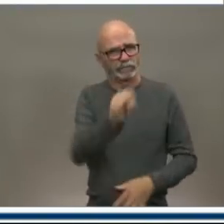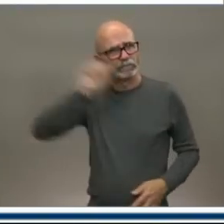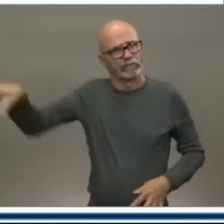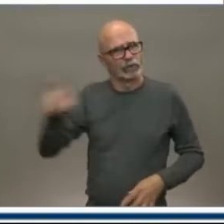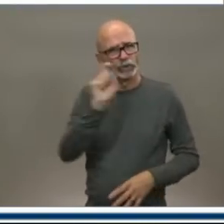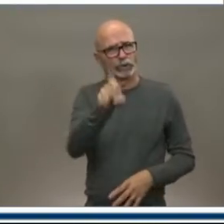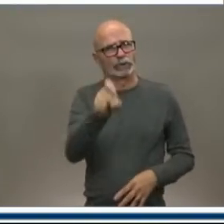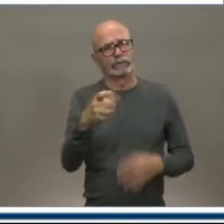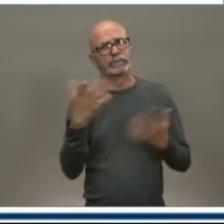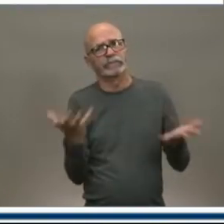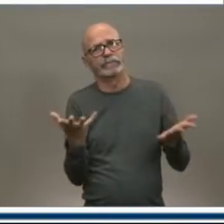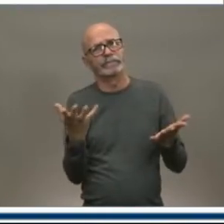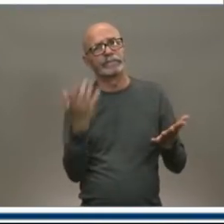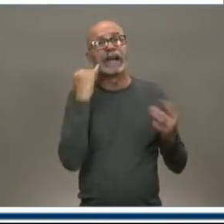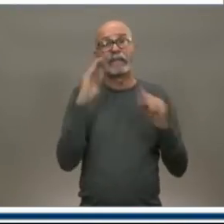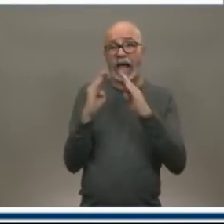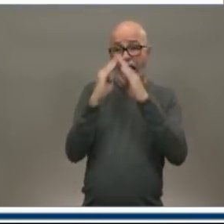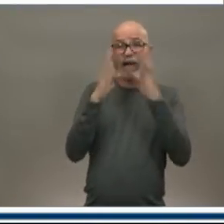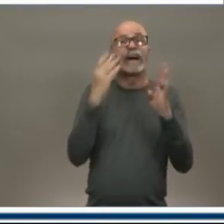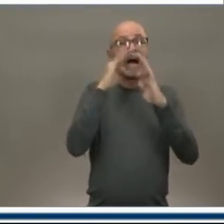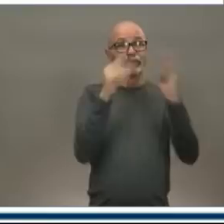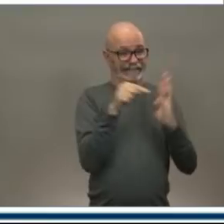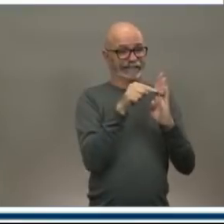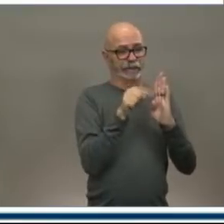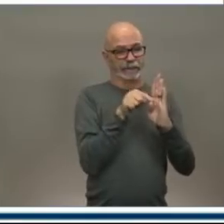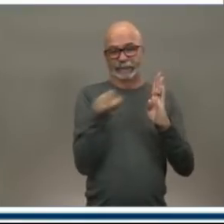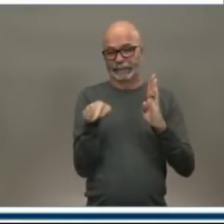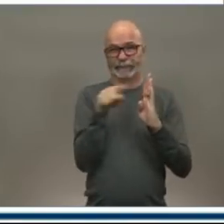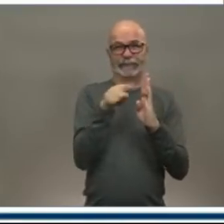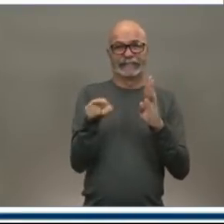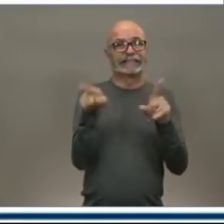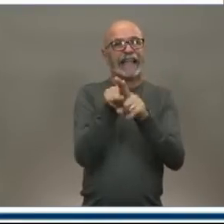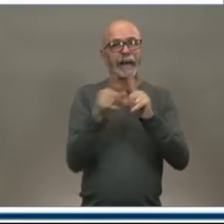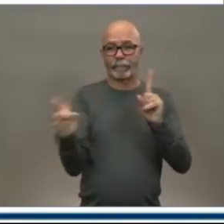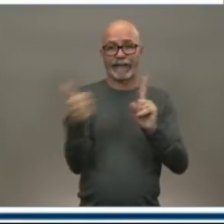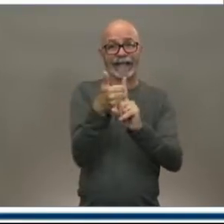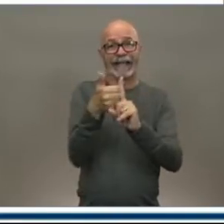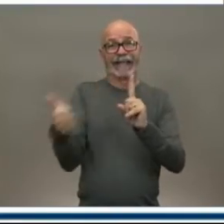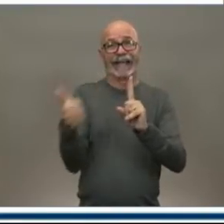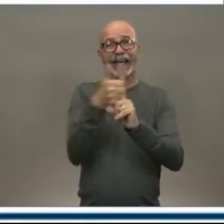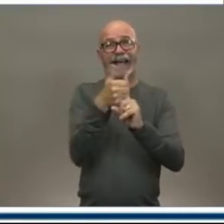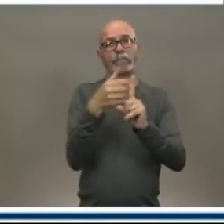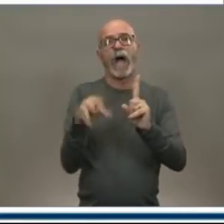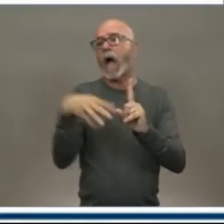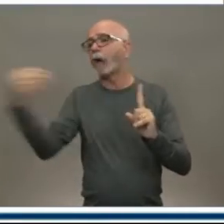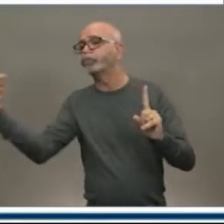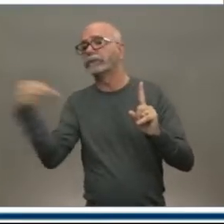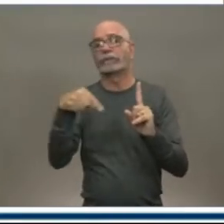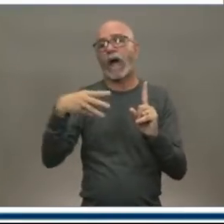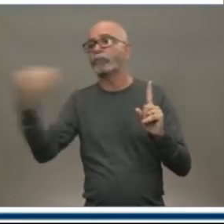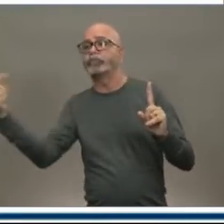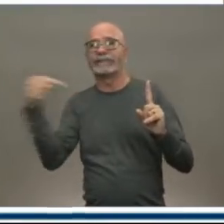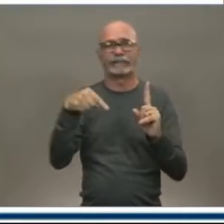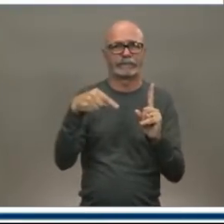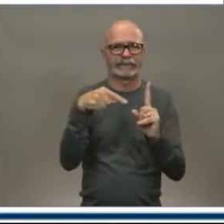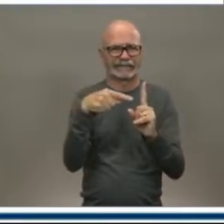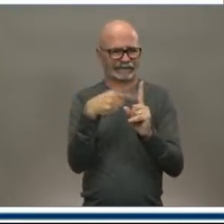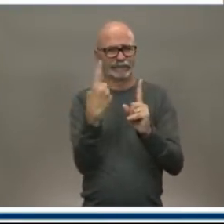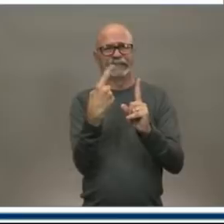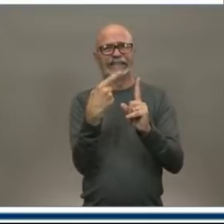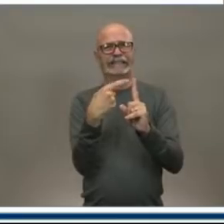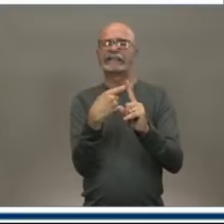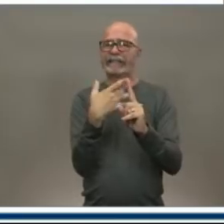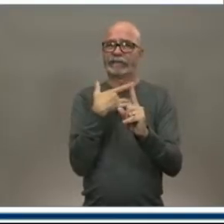household members who were exposed in living with somebody. They were then out and about. One of the circumstances was somebody who